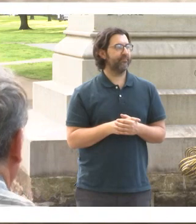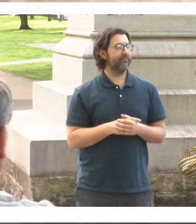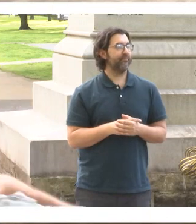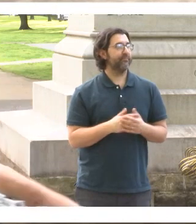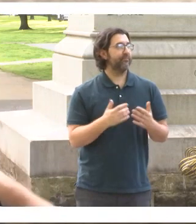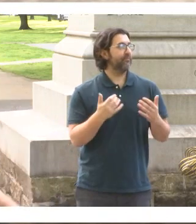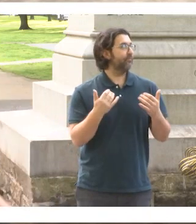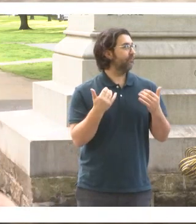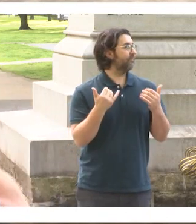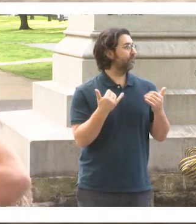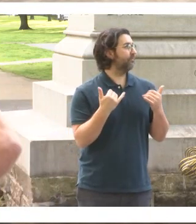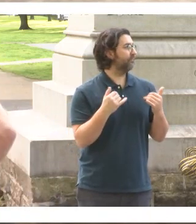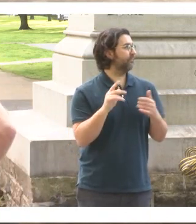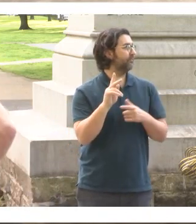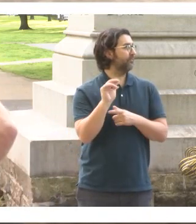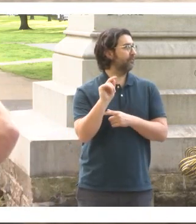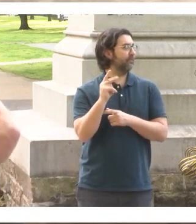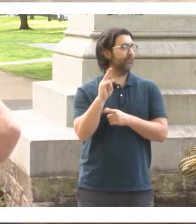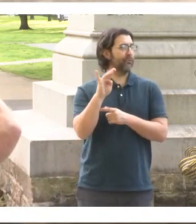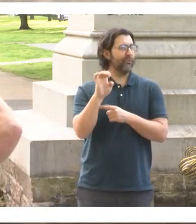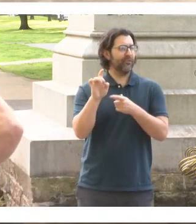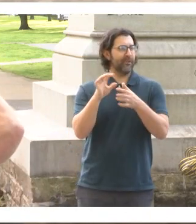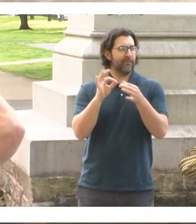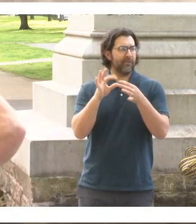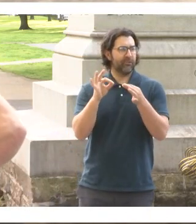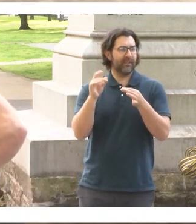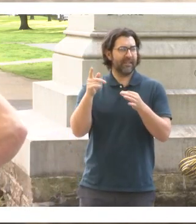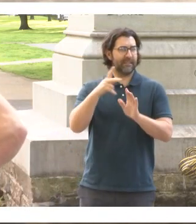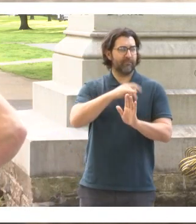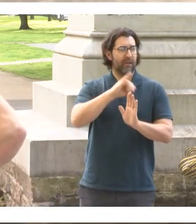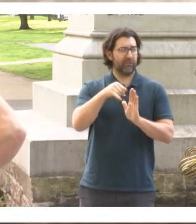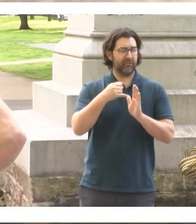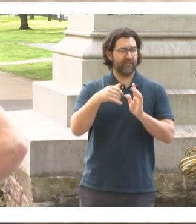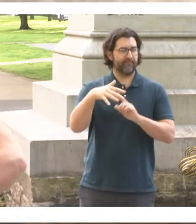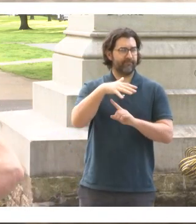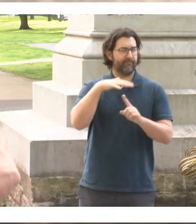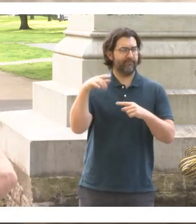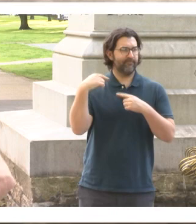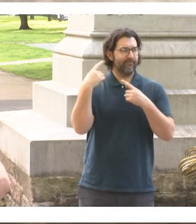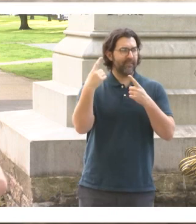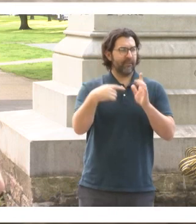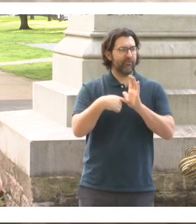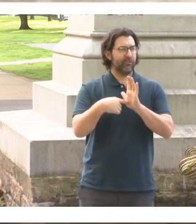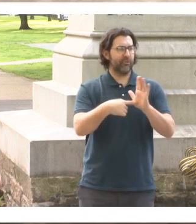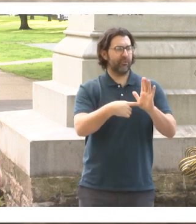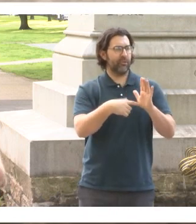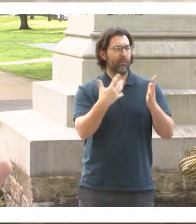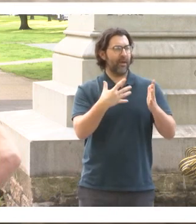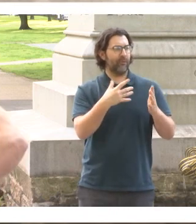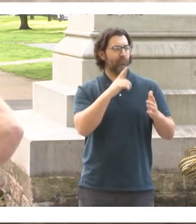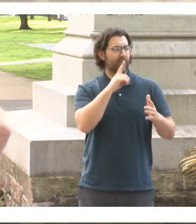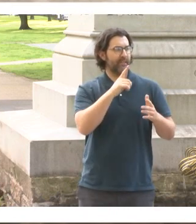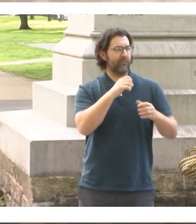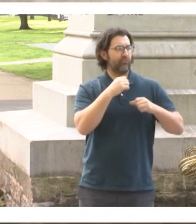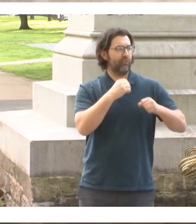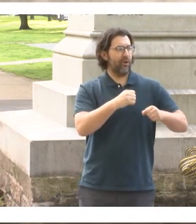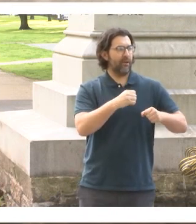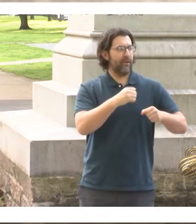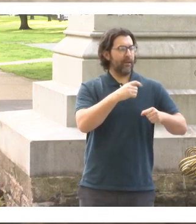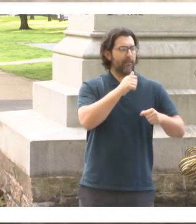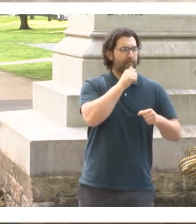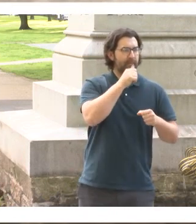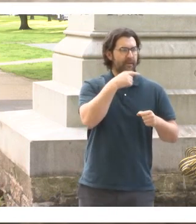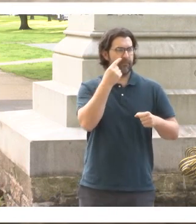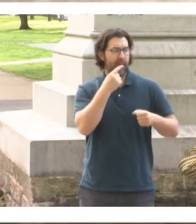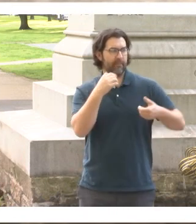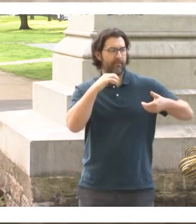Now, as Katrin stated, the Promenade Project is a demonstration of the strong private-public partnership